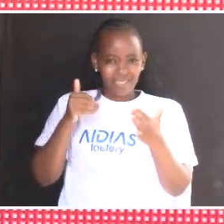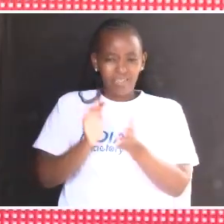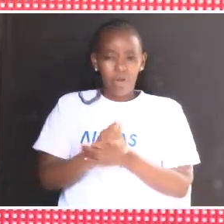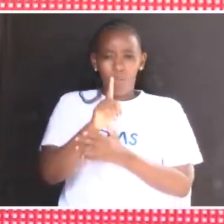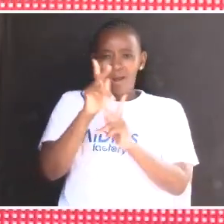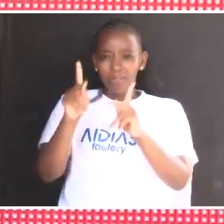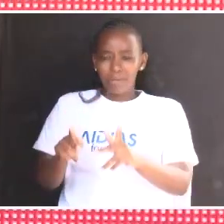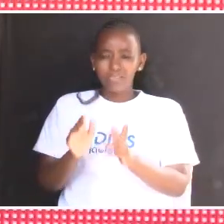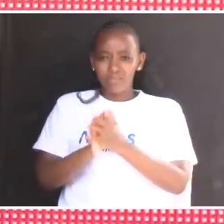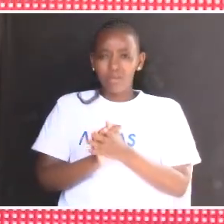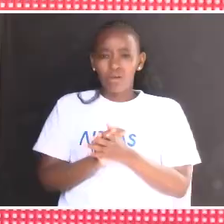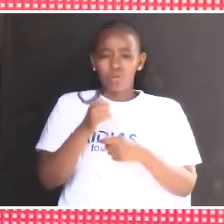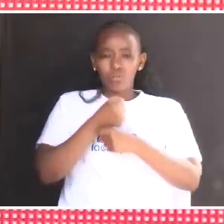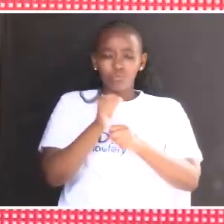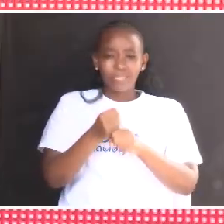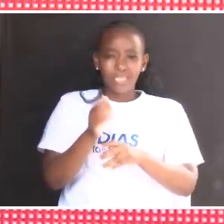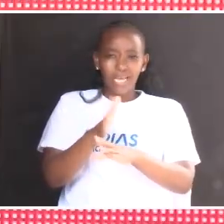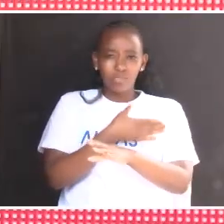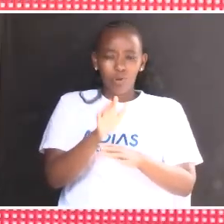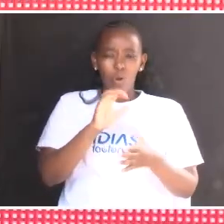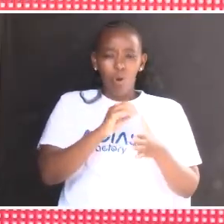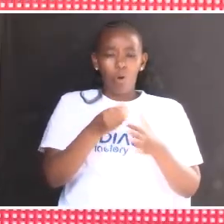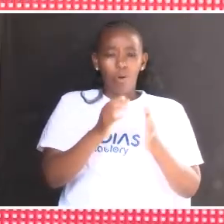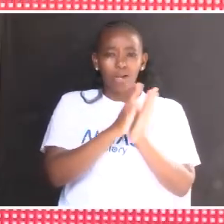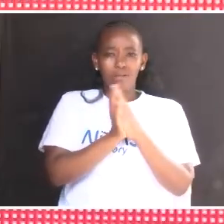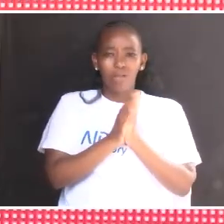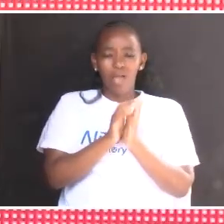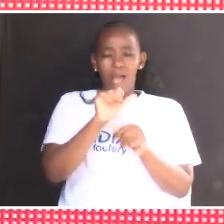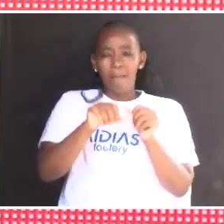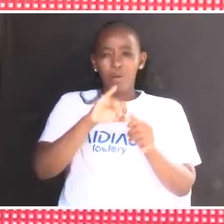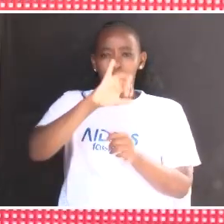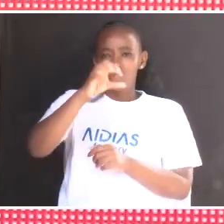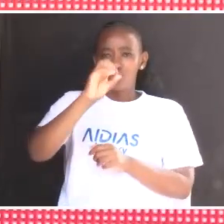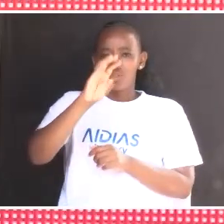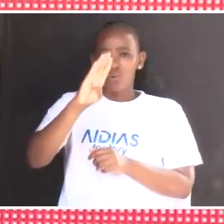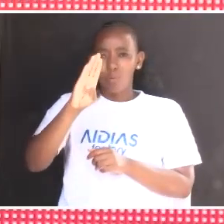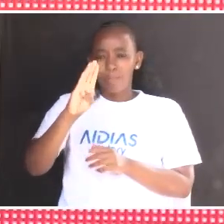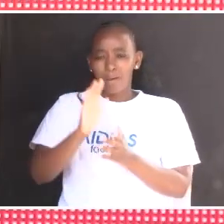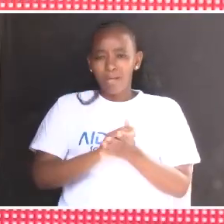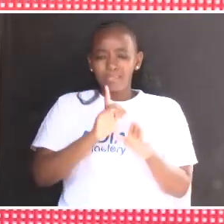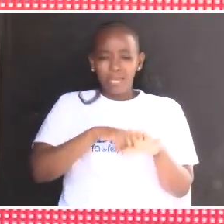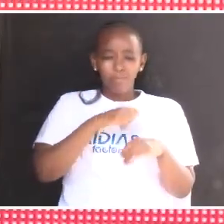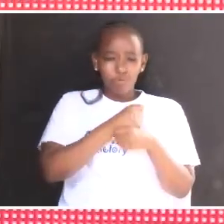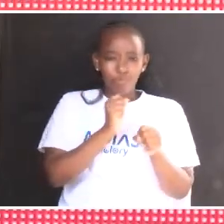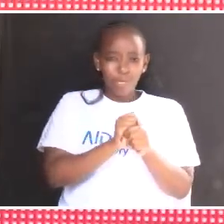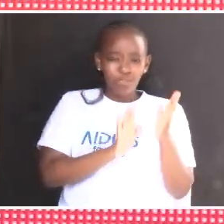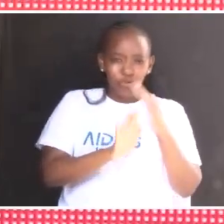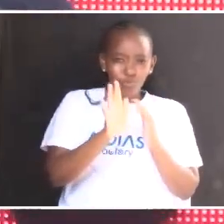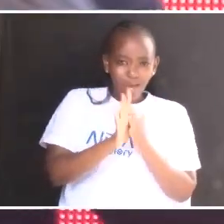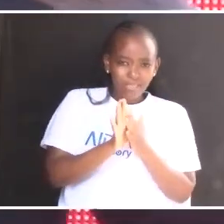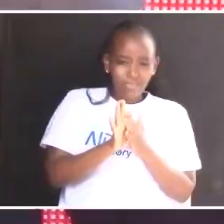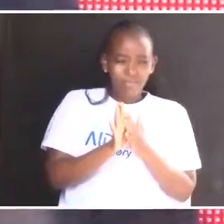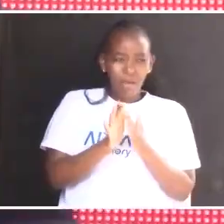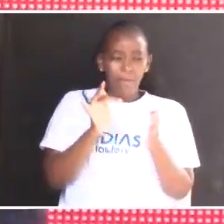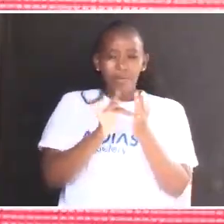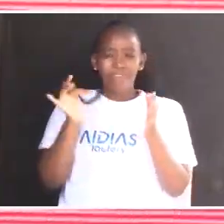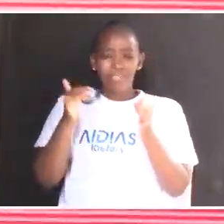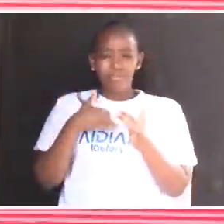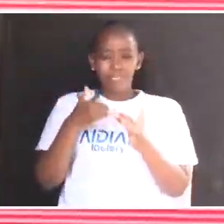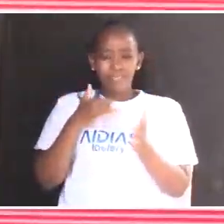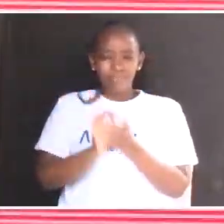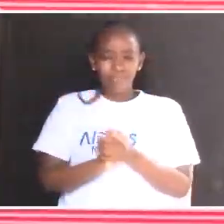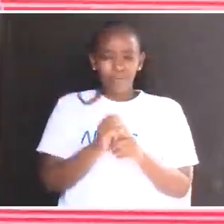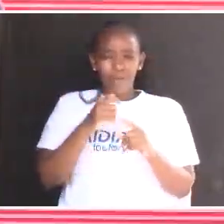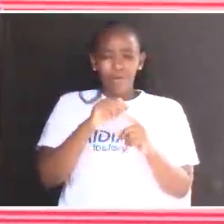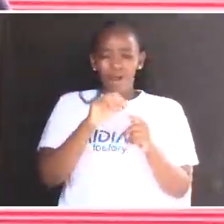one person kutengeneza wimbo ama story ya Job. Ukitengeneza yako in a certain way, doesn't prevent me or